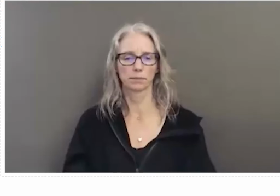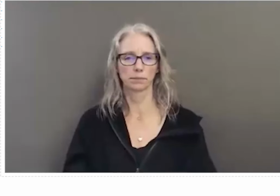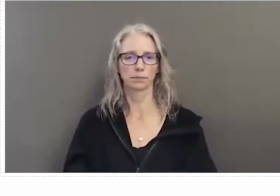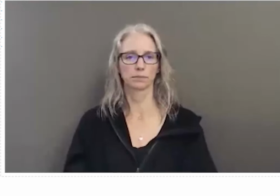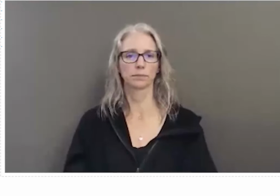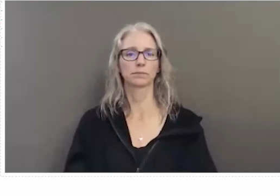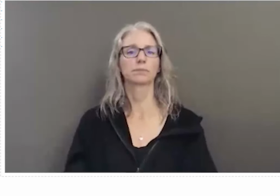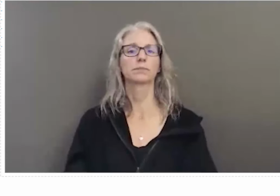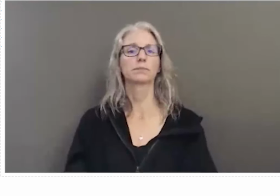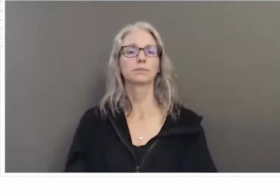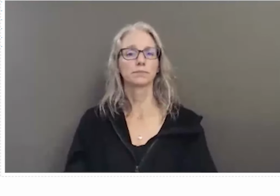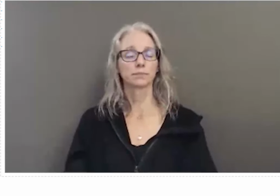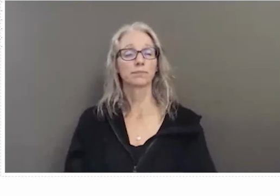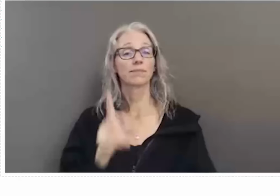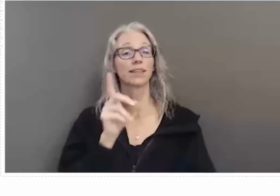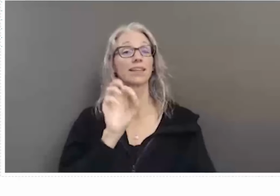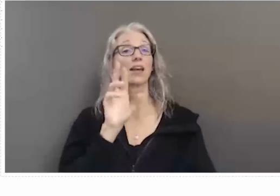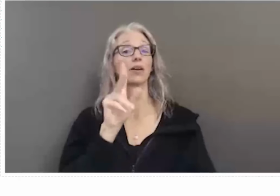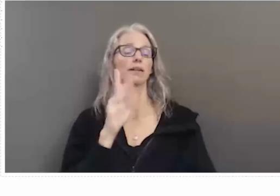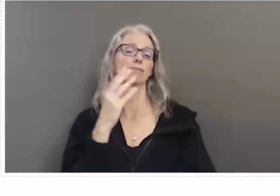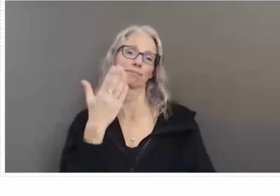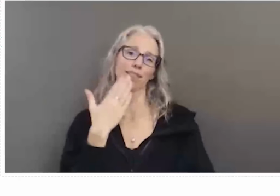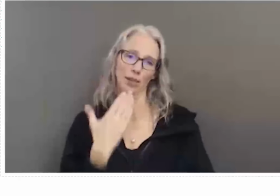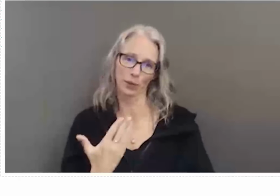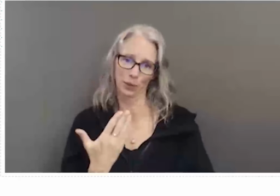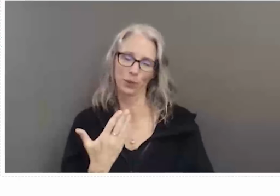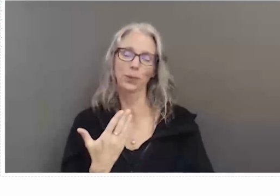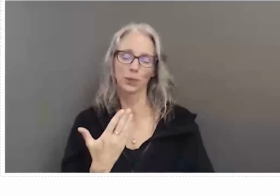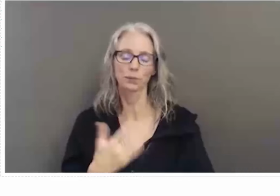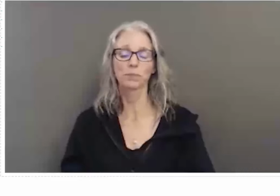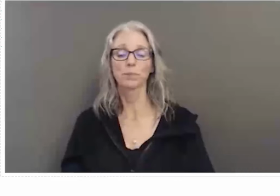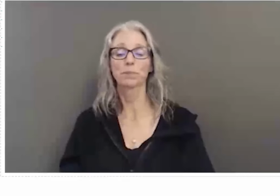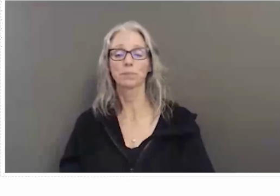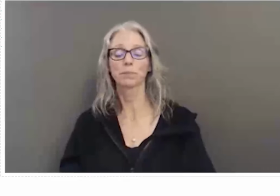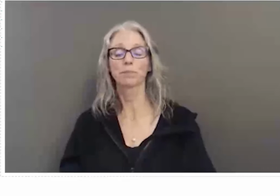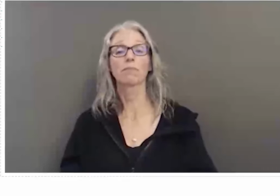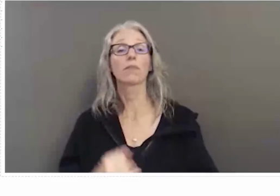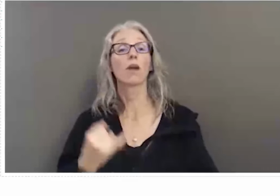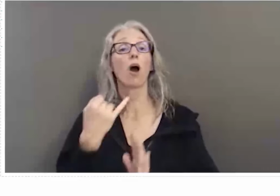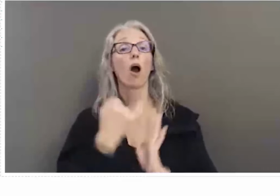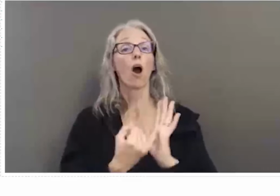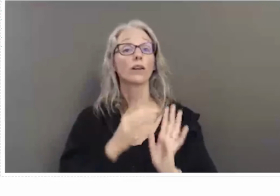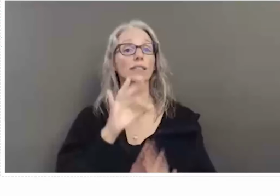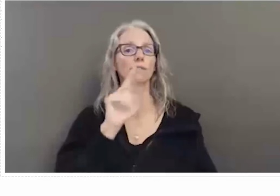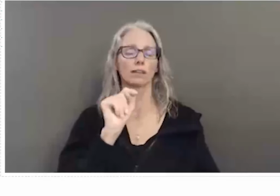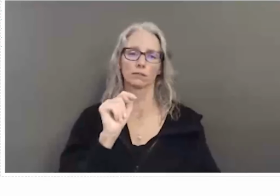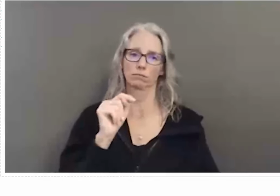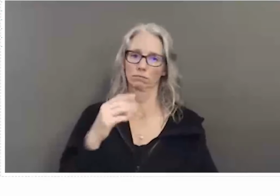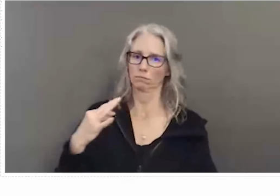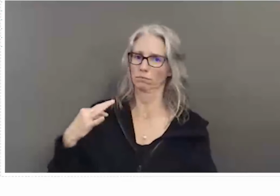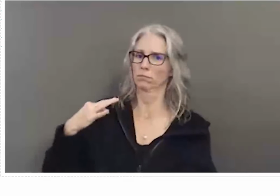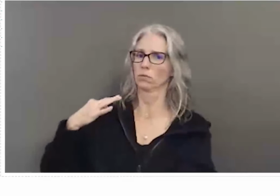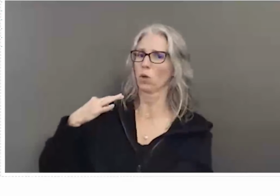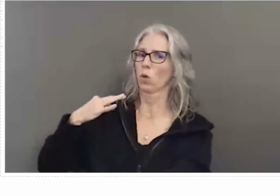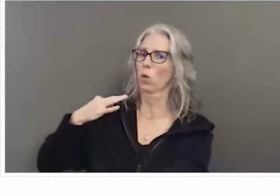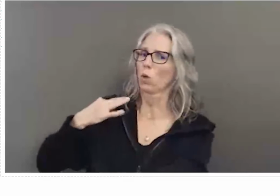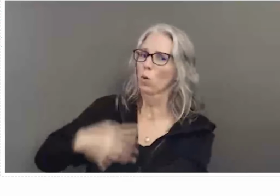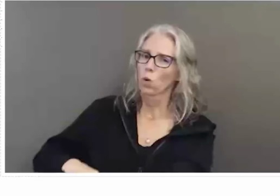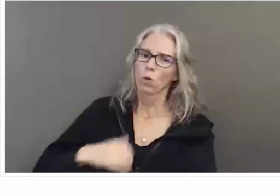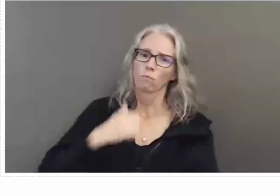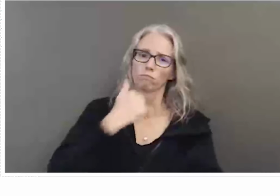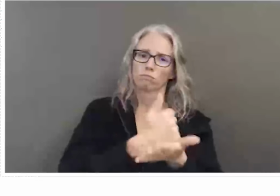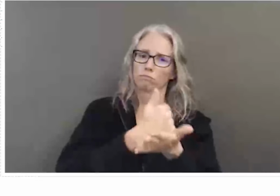Thank you. And ArtsFest has helped our organization a lot, to be honest, absolute